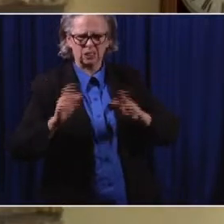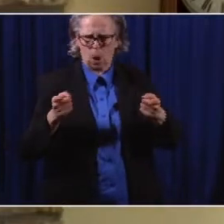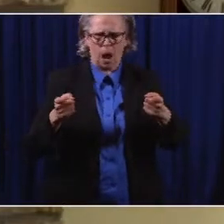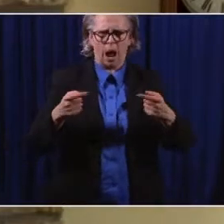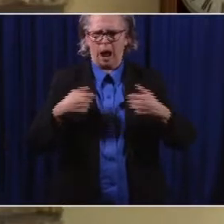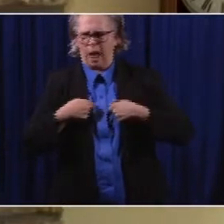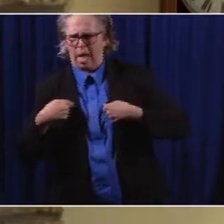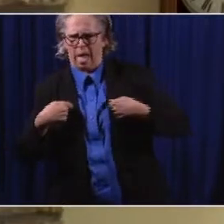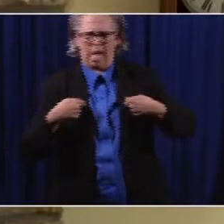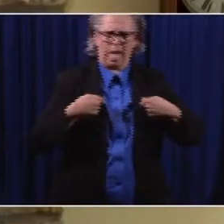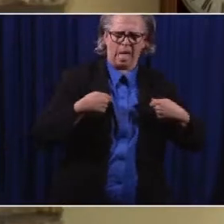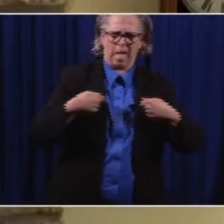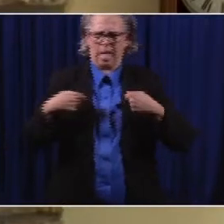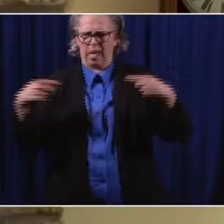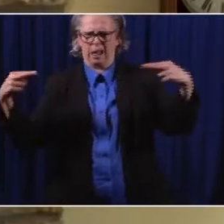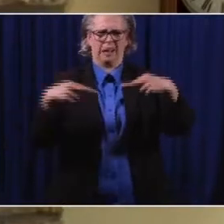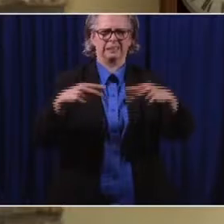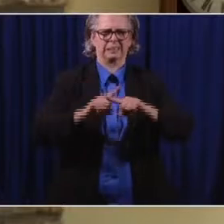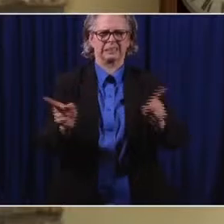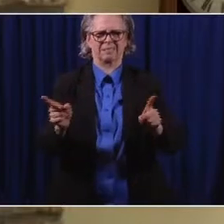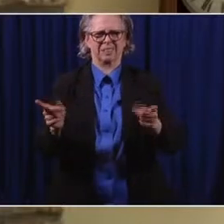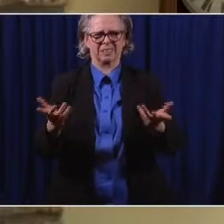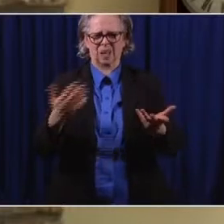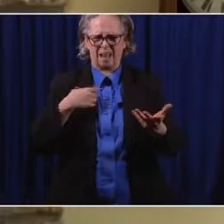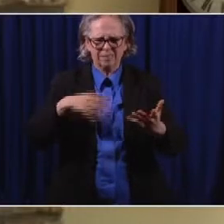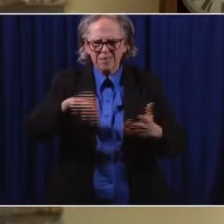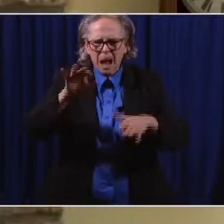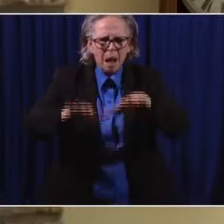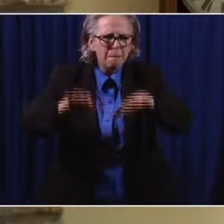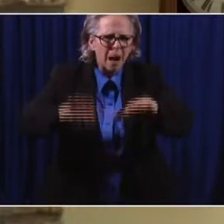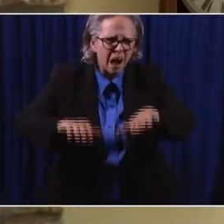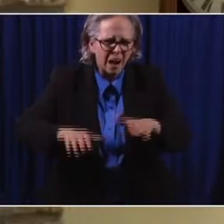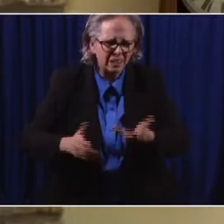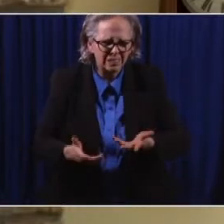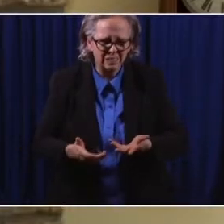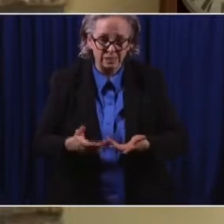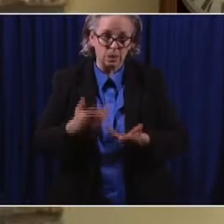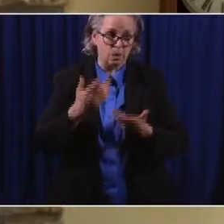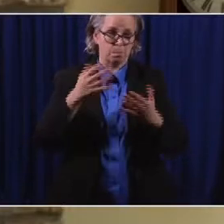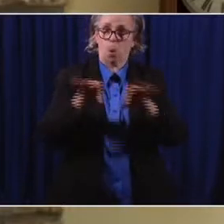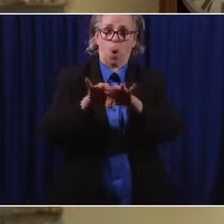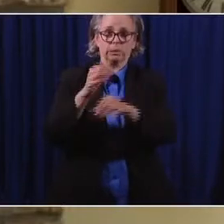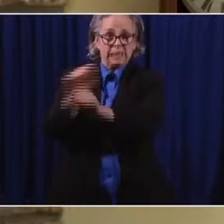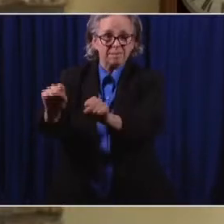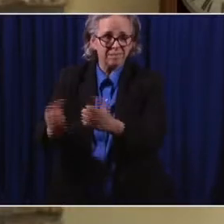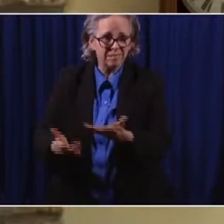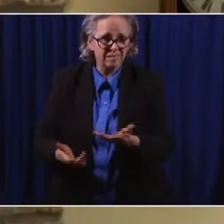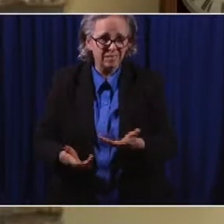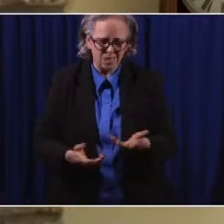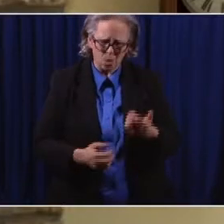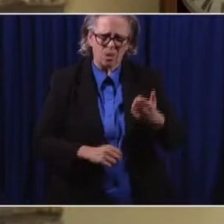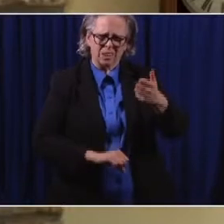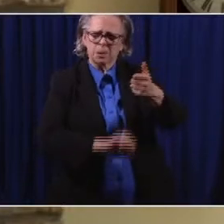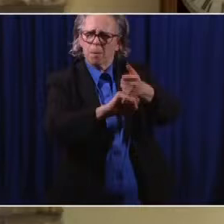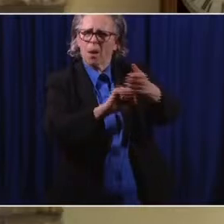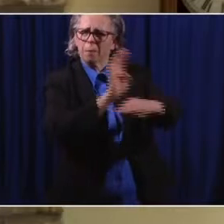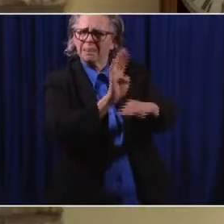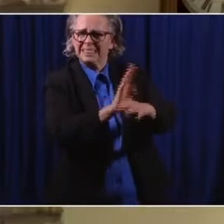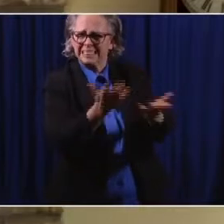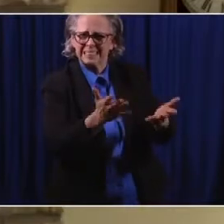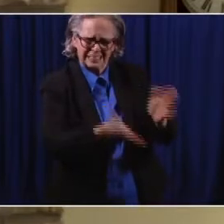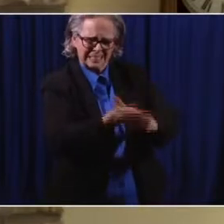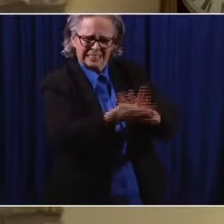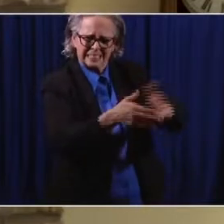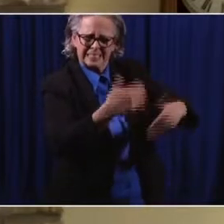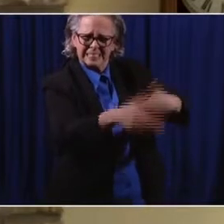that whole issue of safety at the same time, protecting our small businesses. Both of these things are important. And